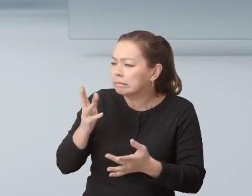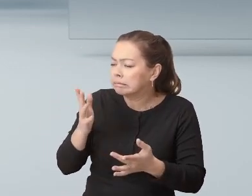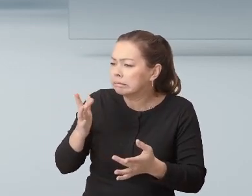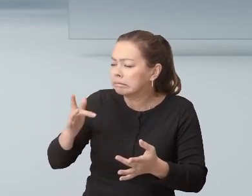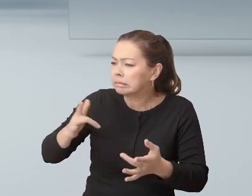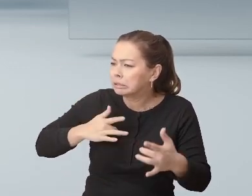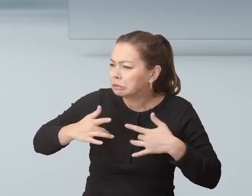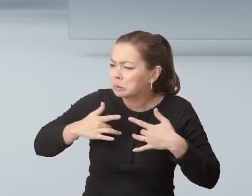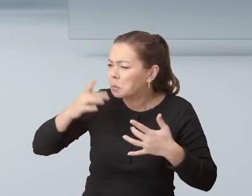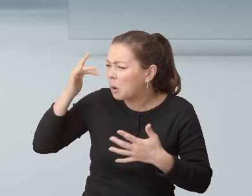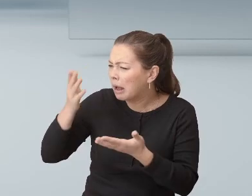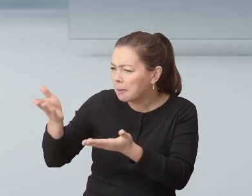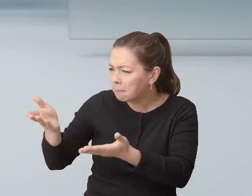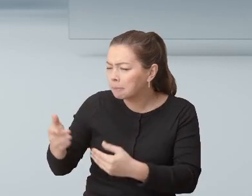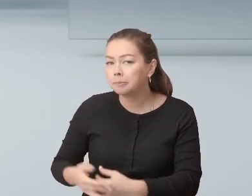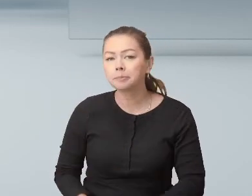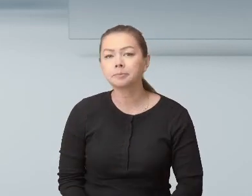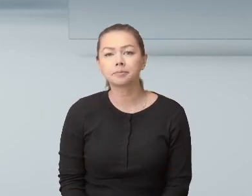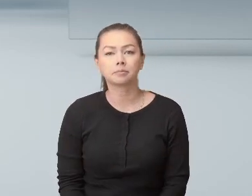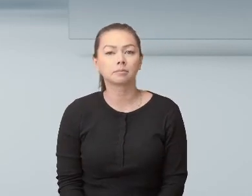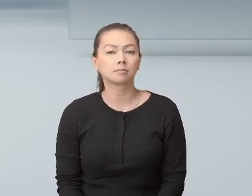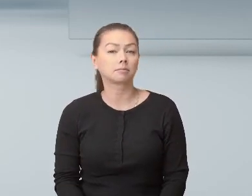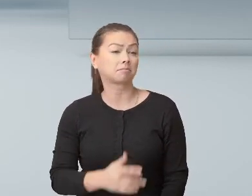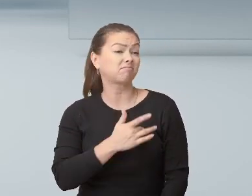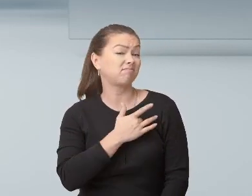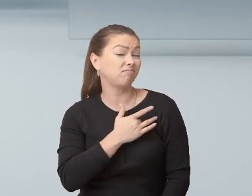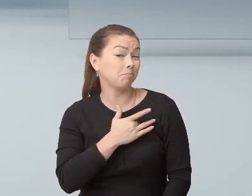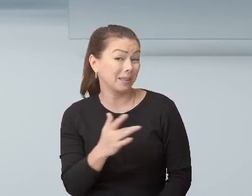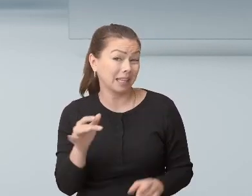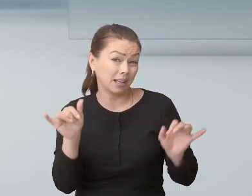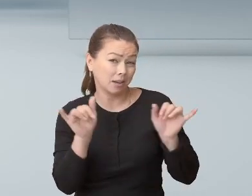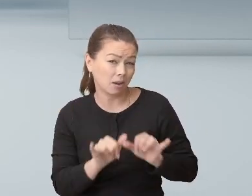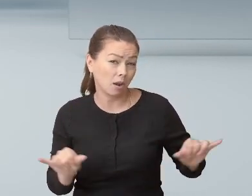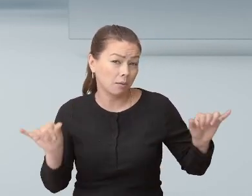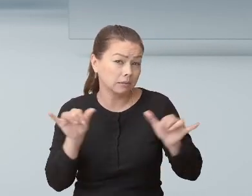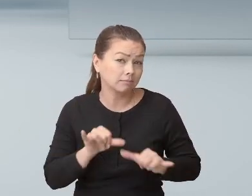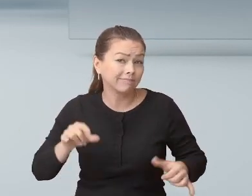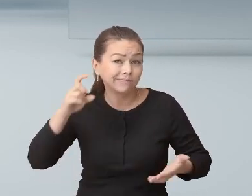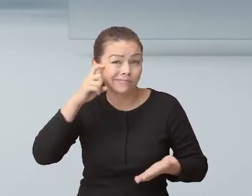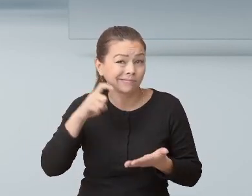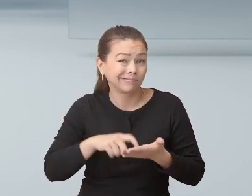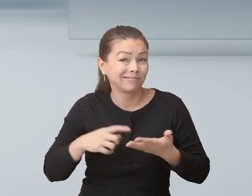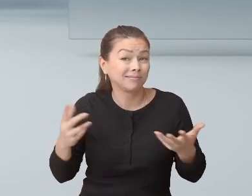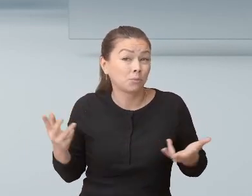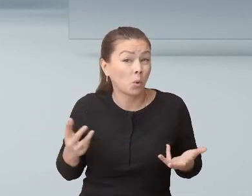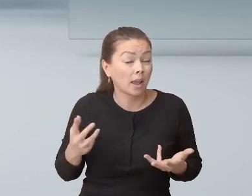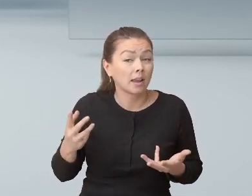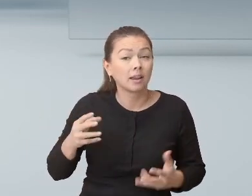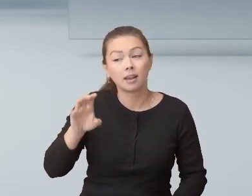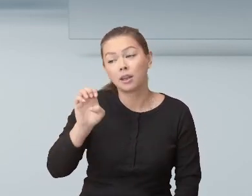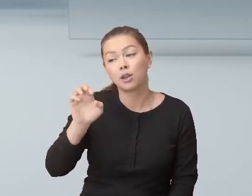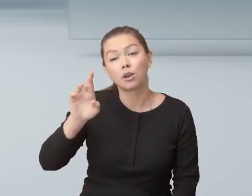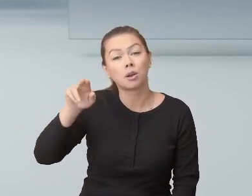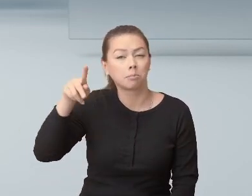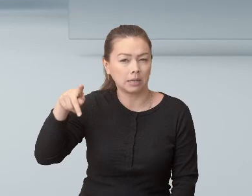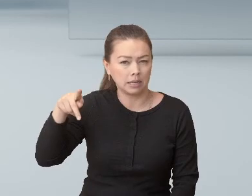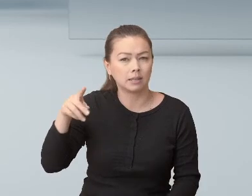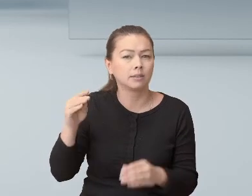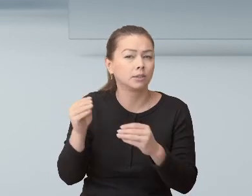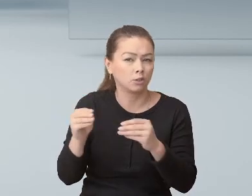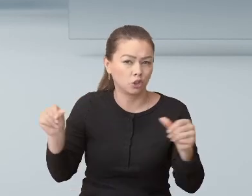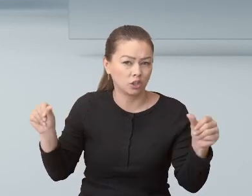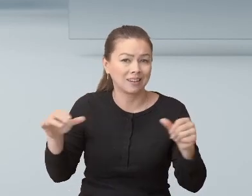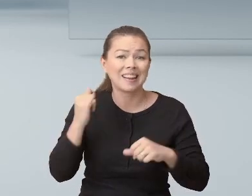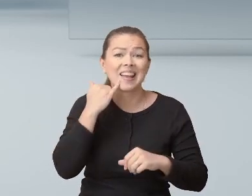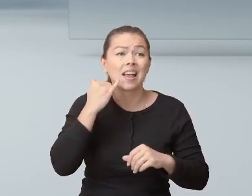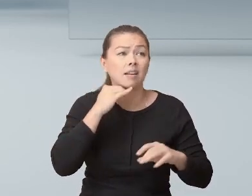The most common things that we see is ERP solutions that are sitting on, for example, older versions of